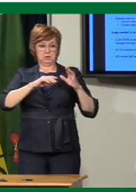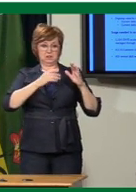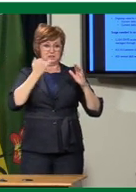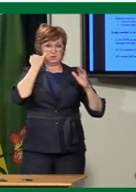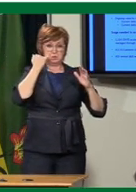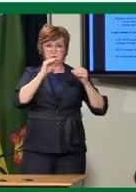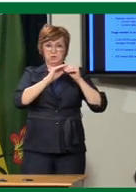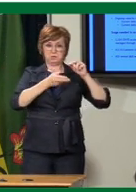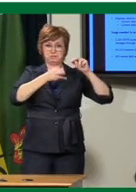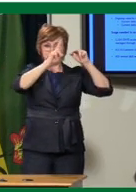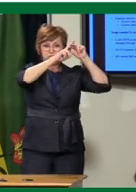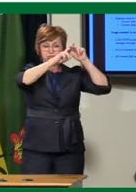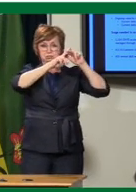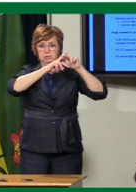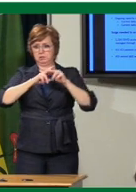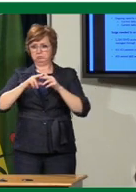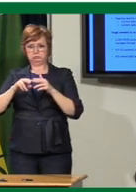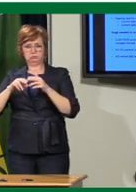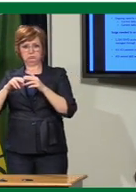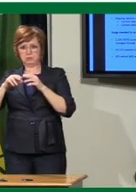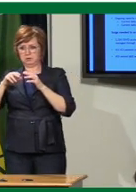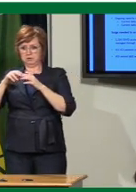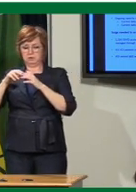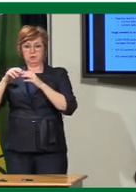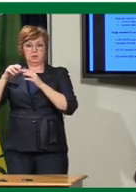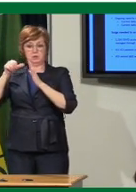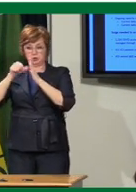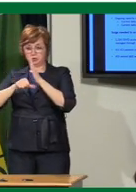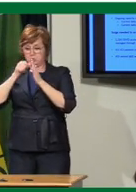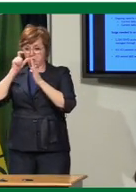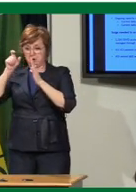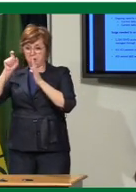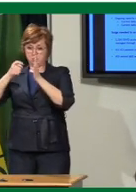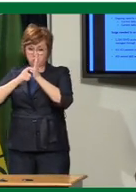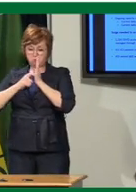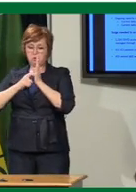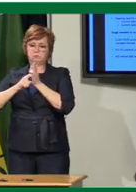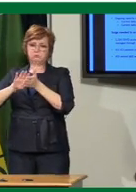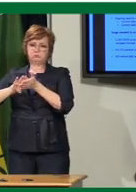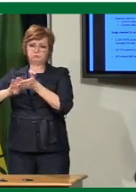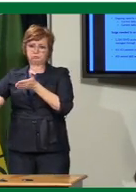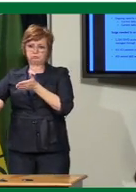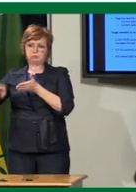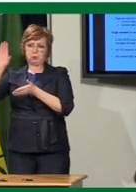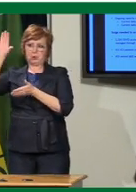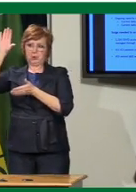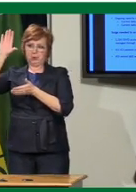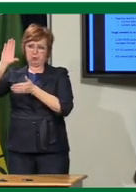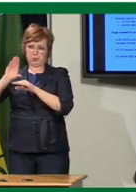elective surgeries, non-essential, non-urgent surgeries, and other services in order to create capacity within our